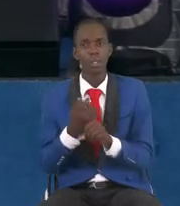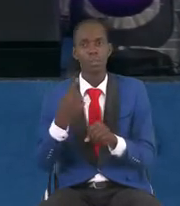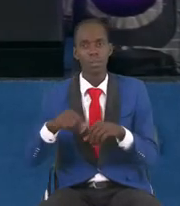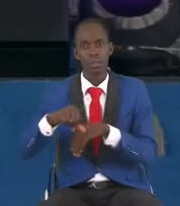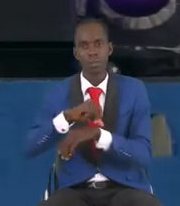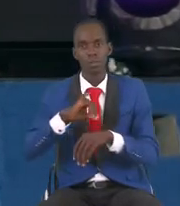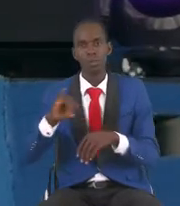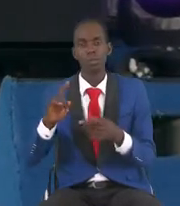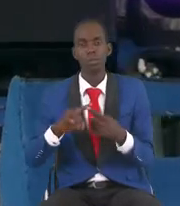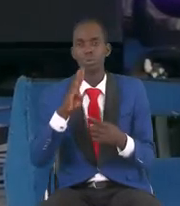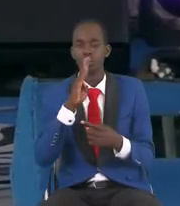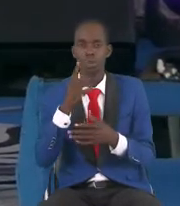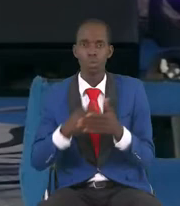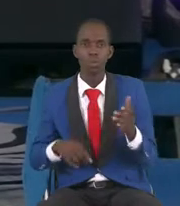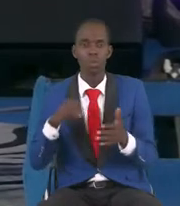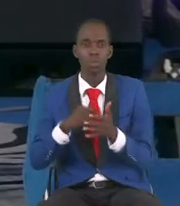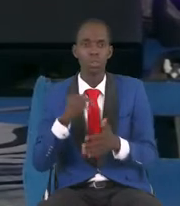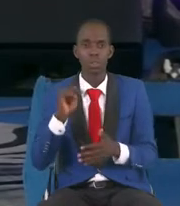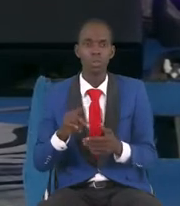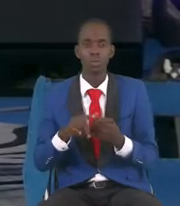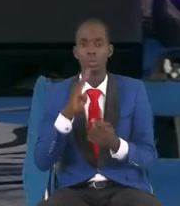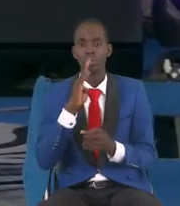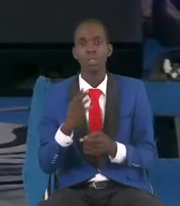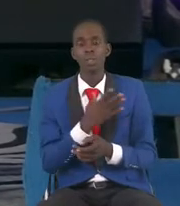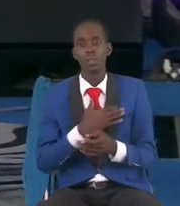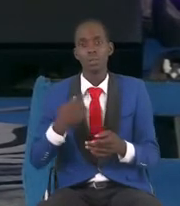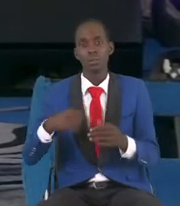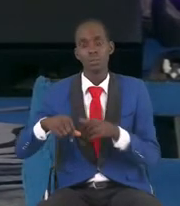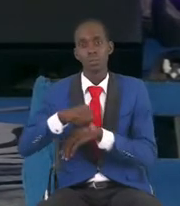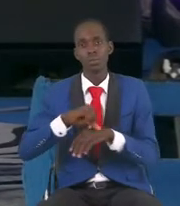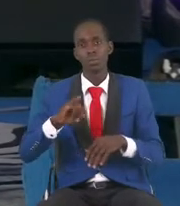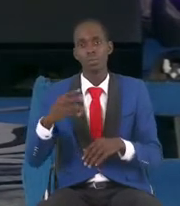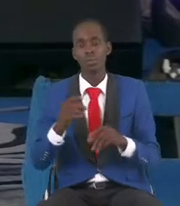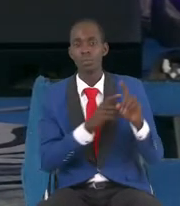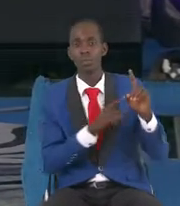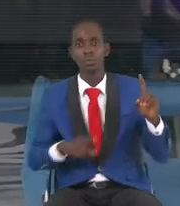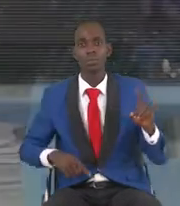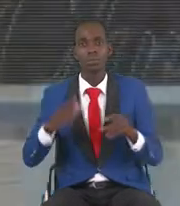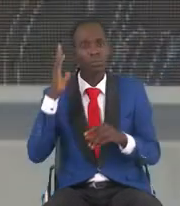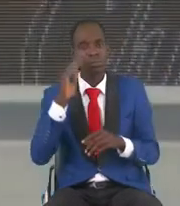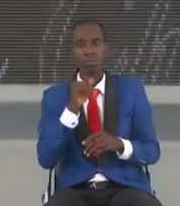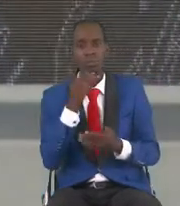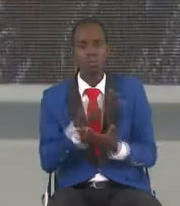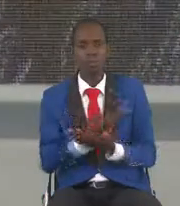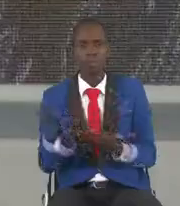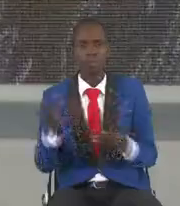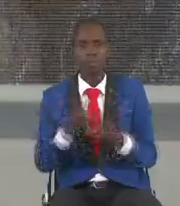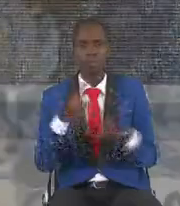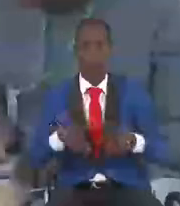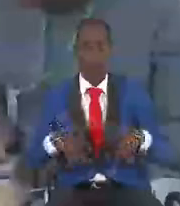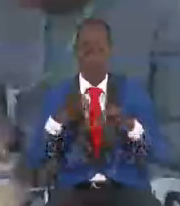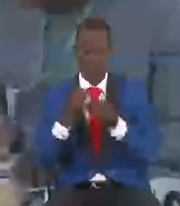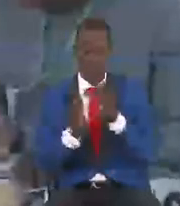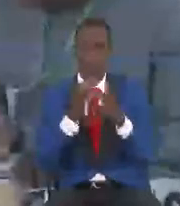what it ought to be. And the anointing of the Lord will not fail in your life in